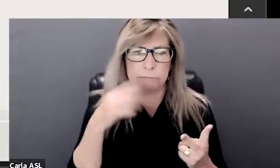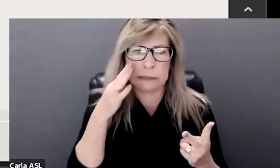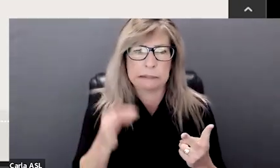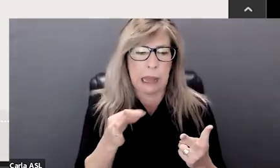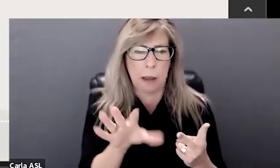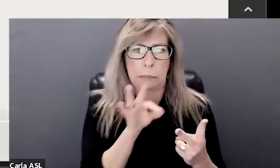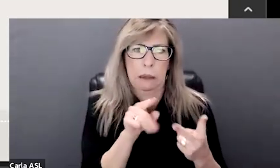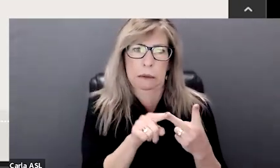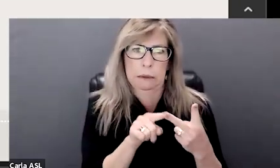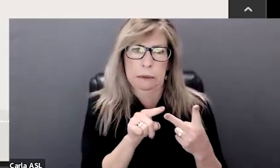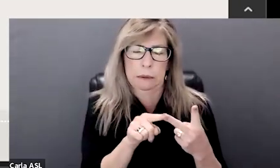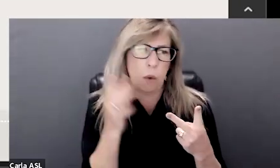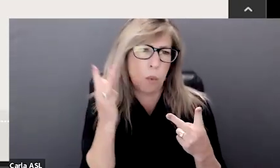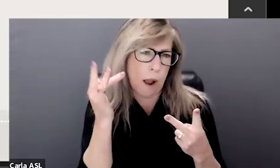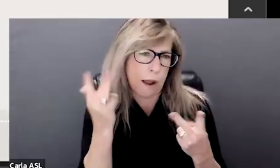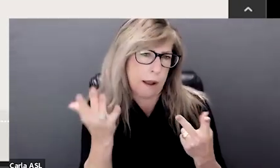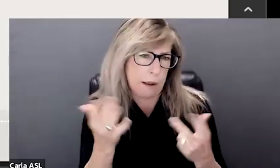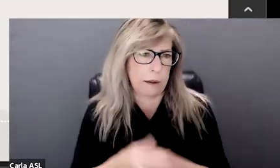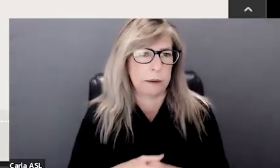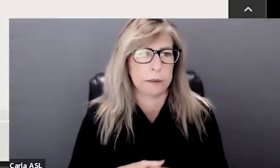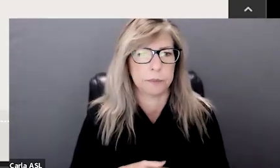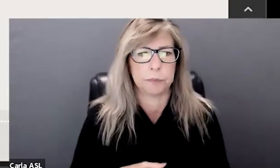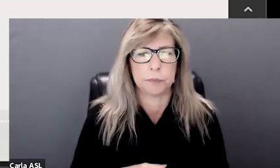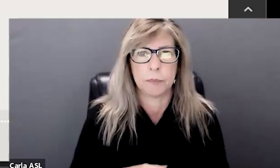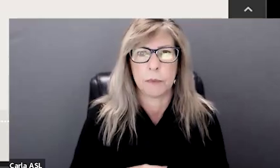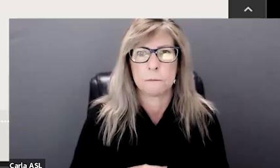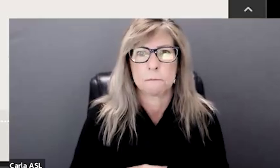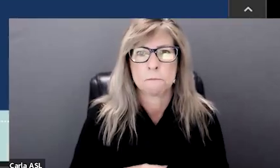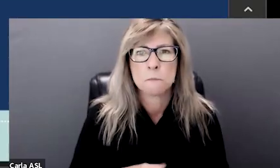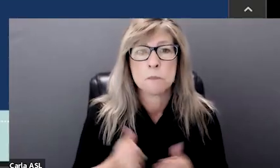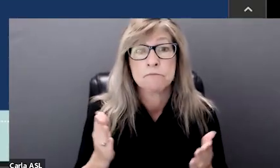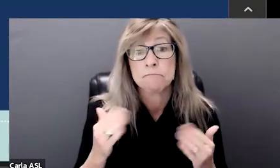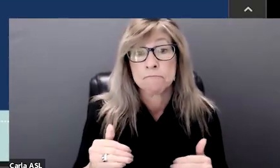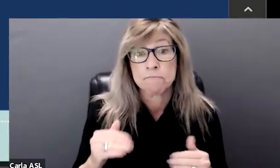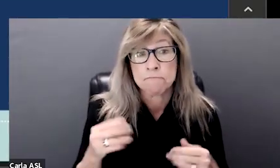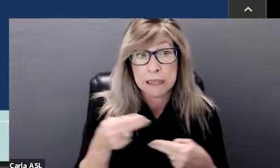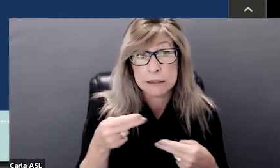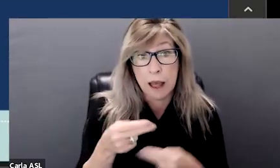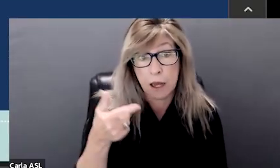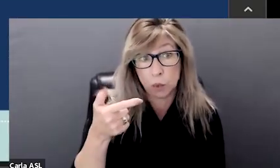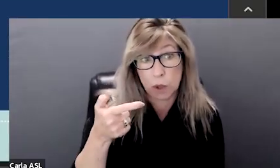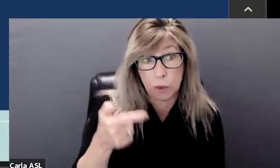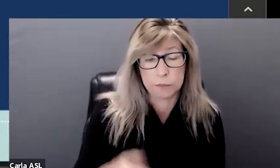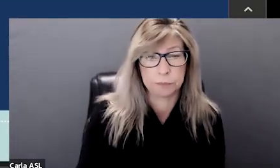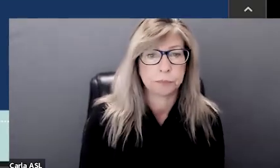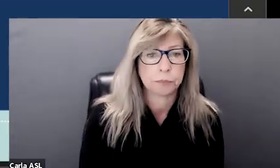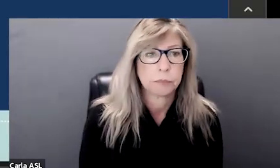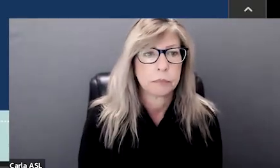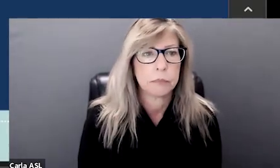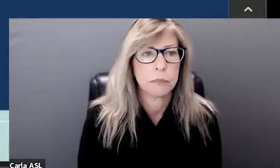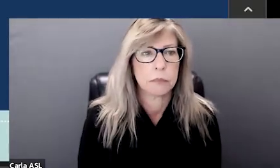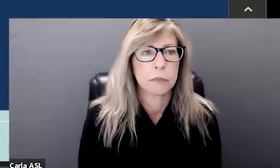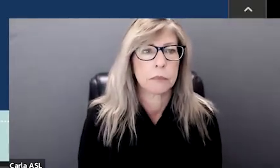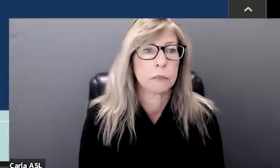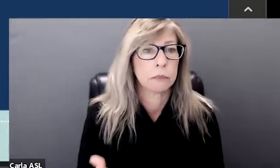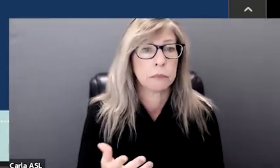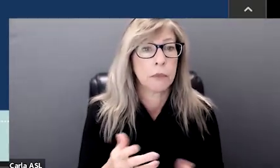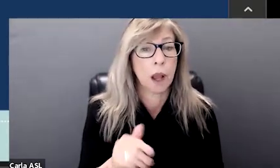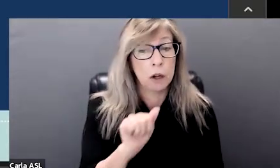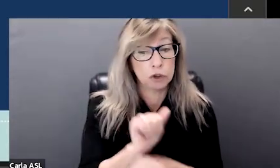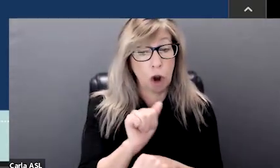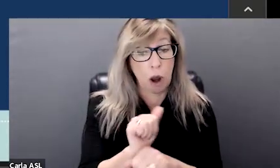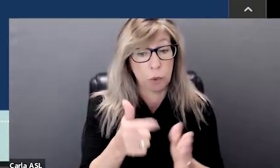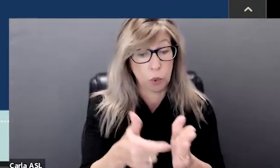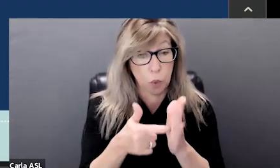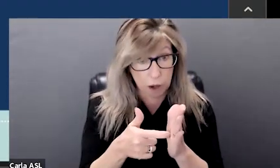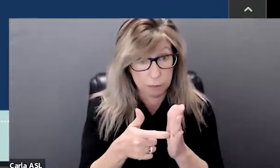I need to go ahead to slide 21. Job requirements can exclude candidates or